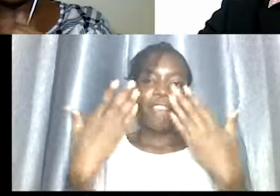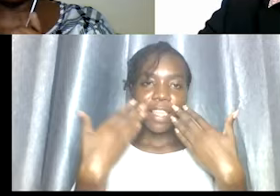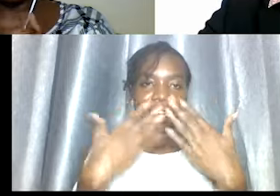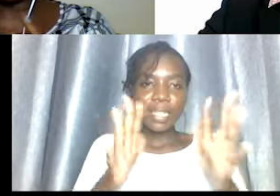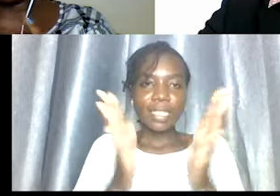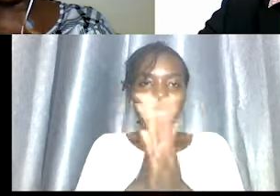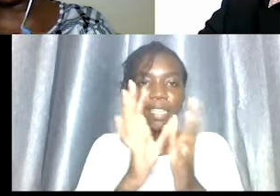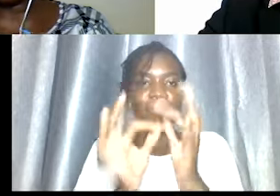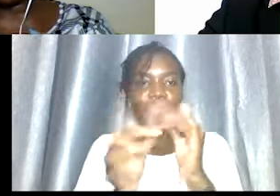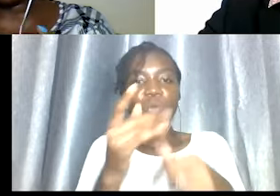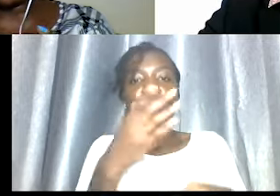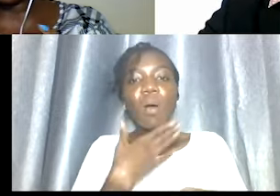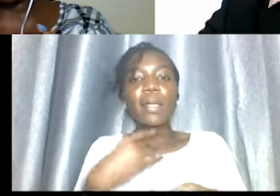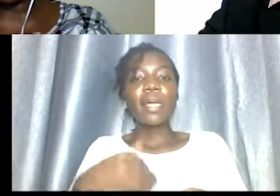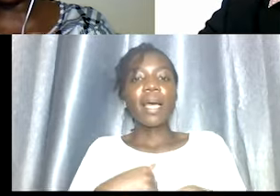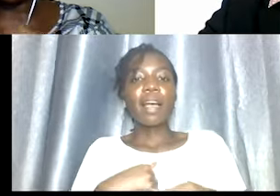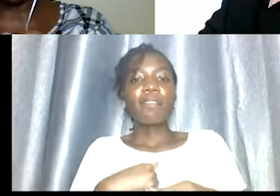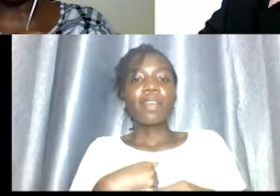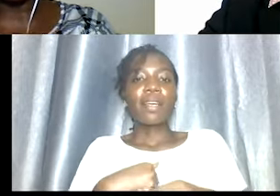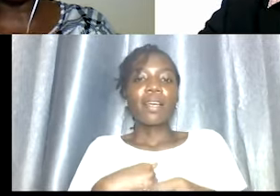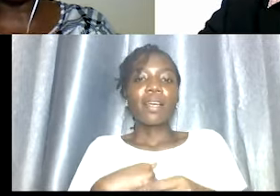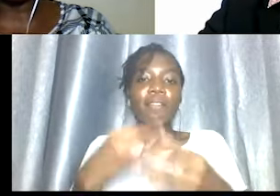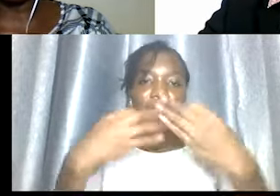free learning lessons, please email me at